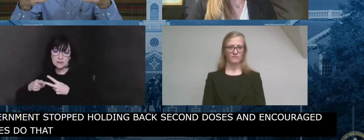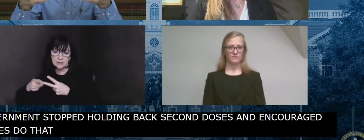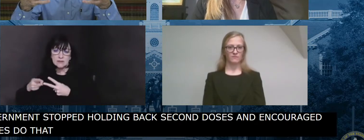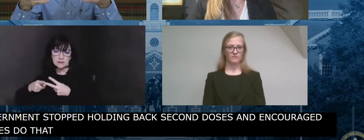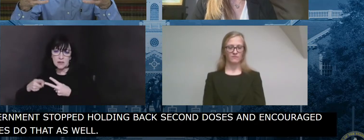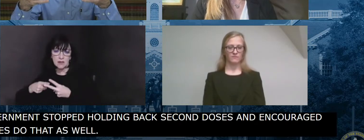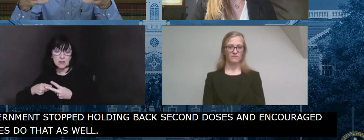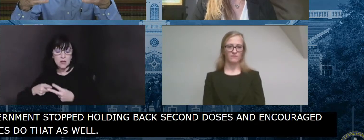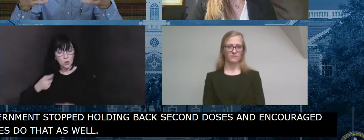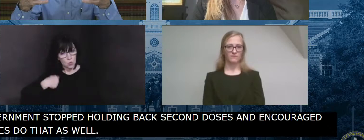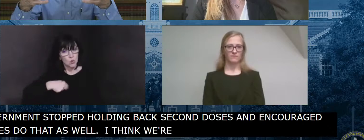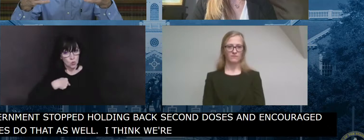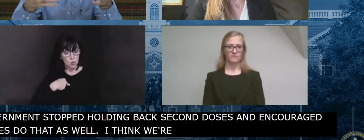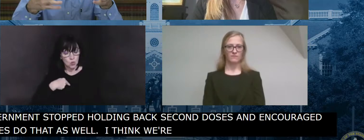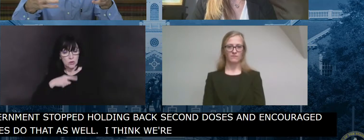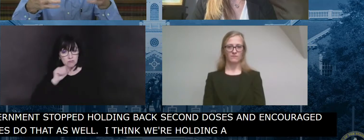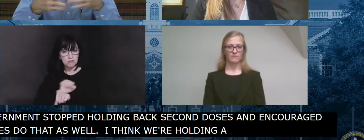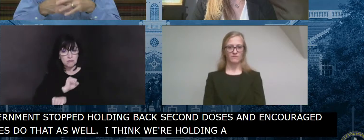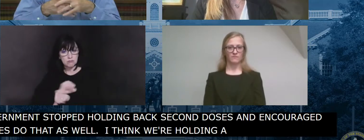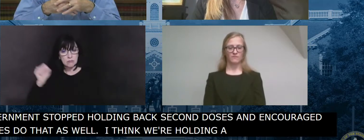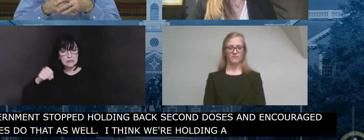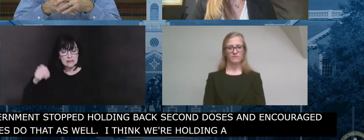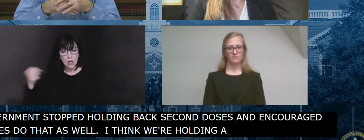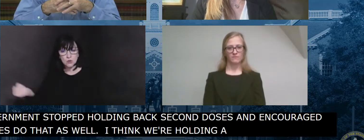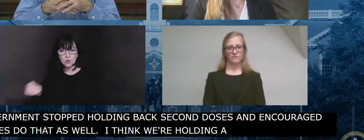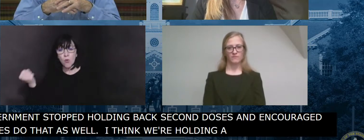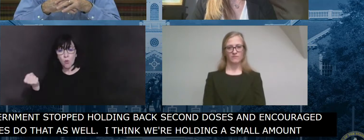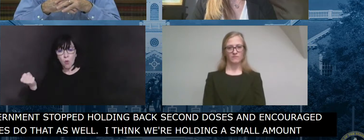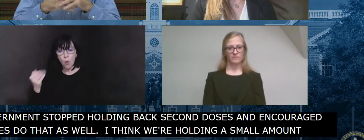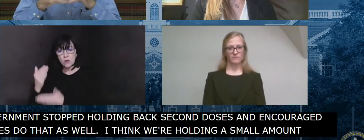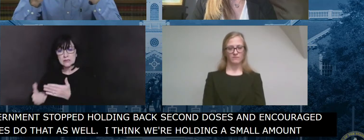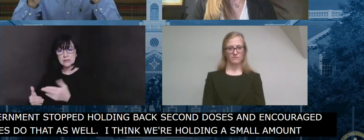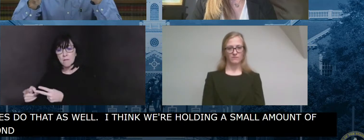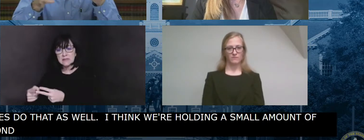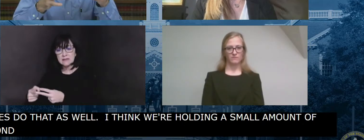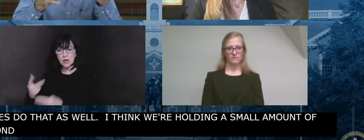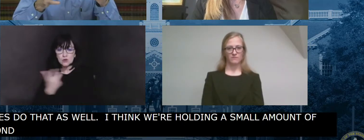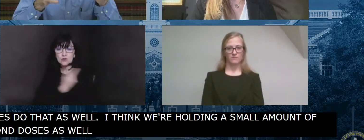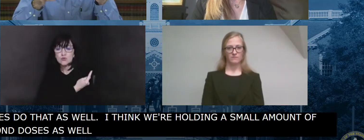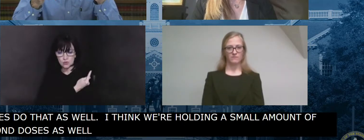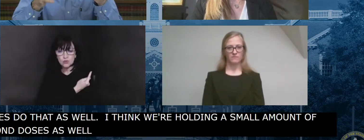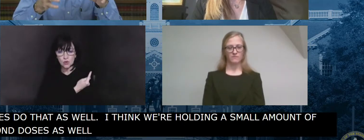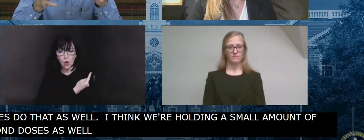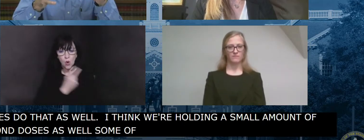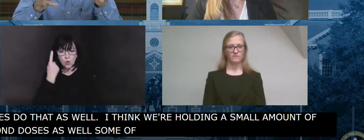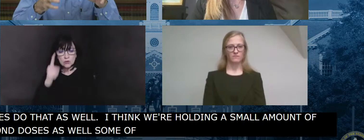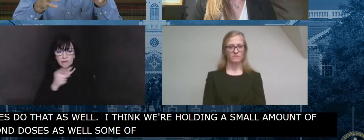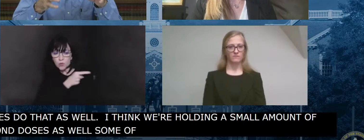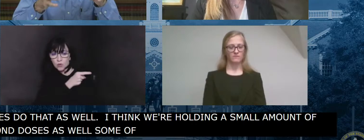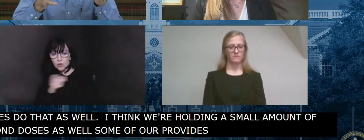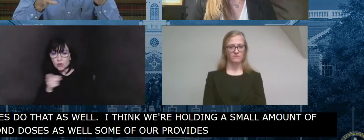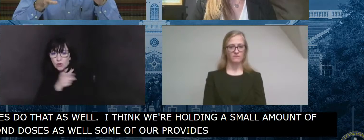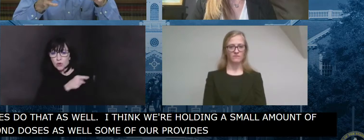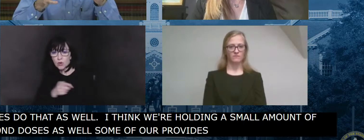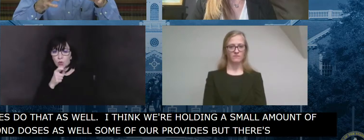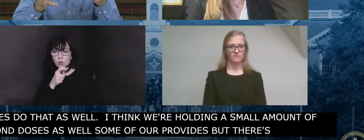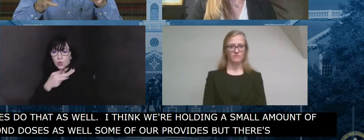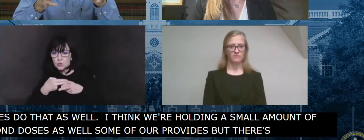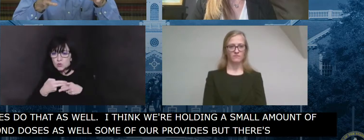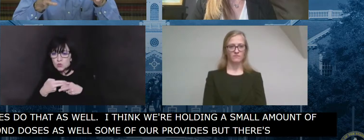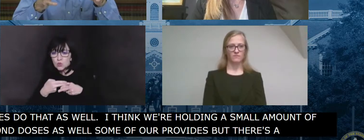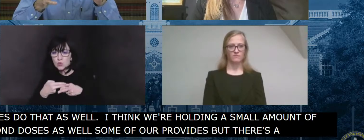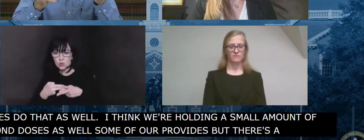a small amount of second doses, as are maybe some of our providers, but there's a greater priority in moving and getting more and